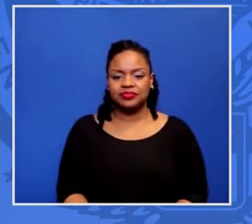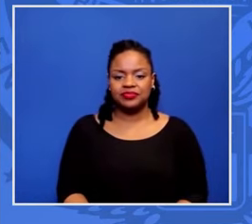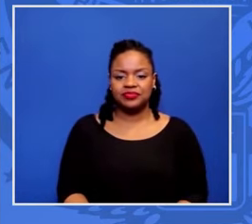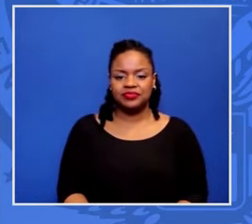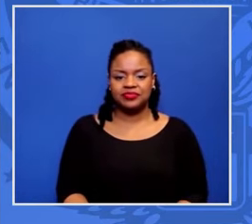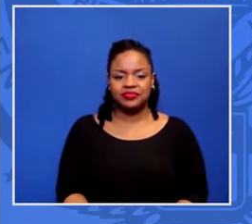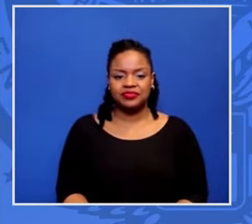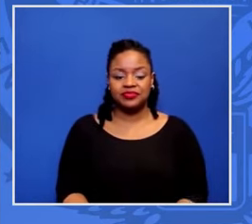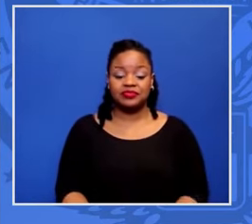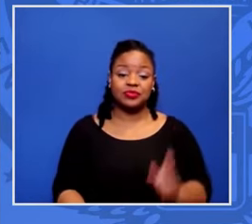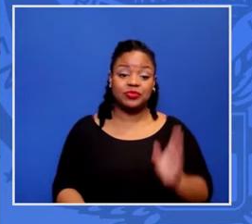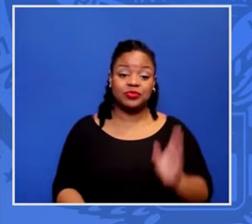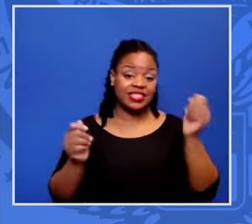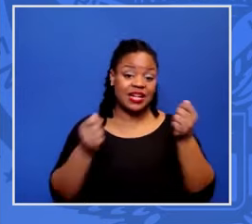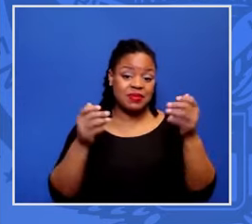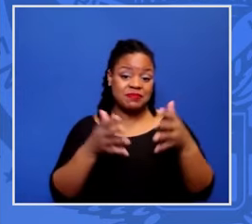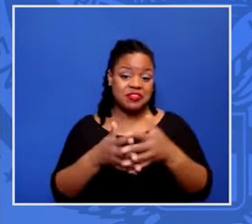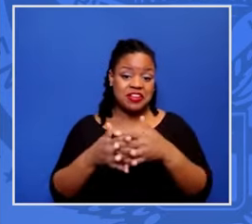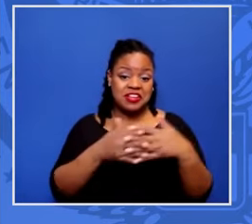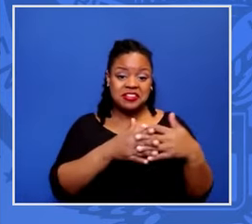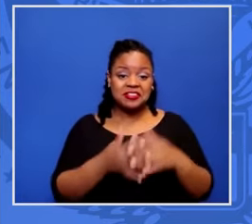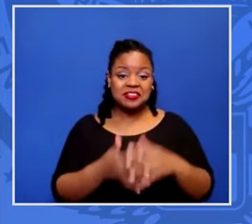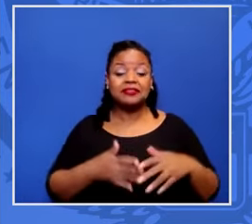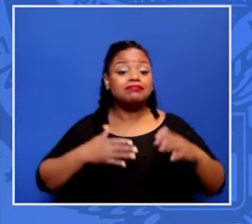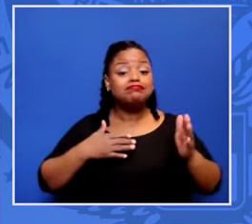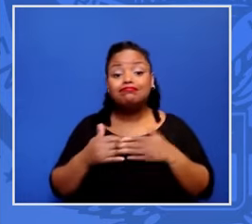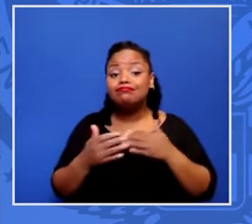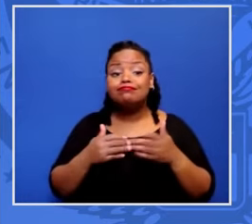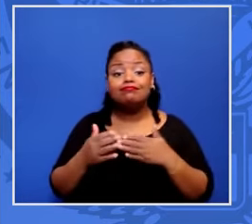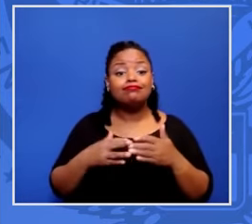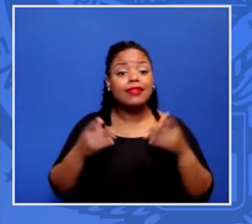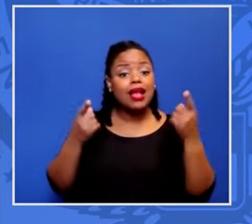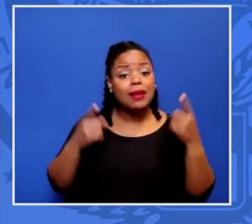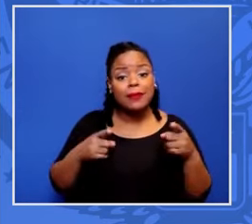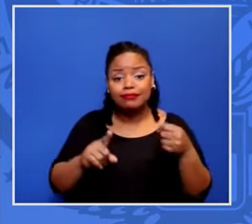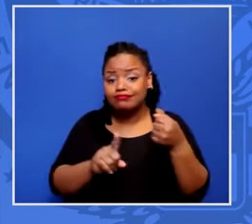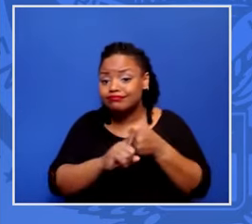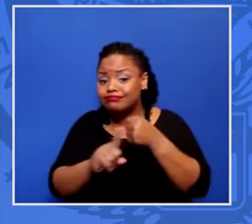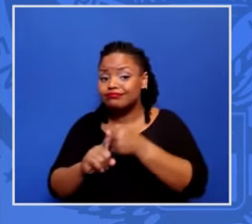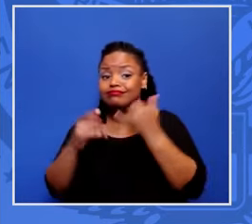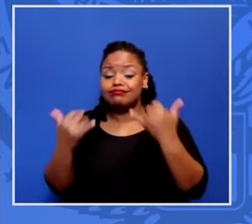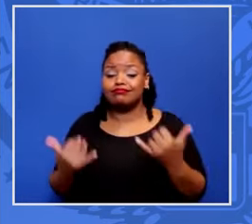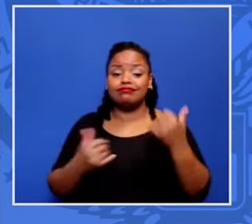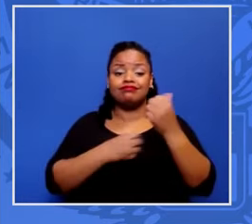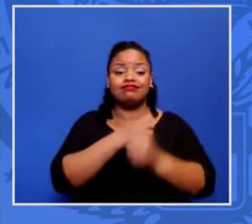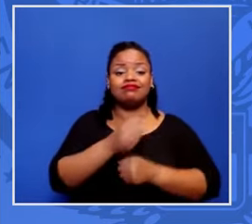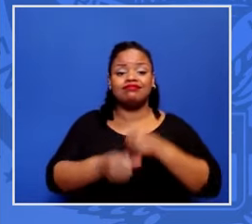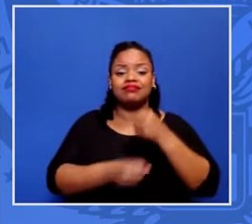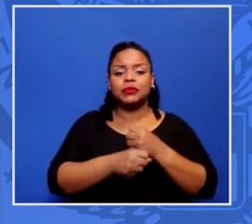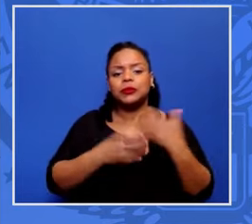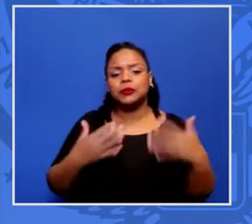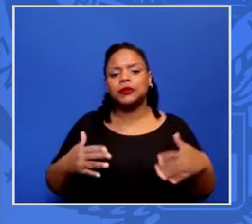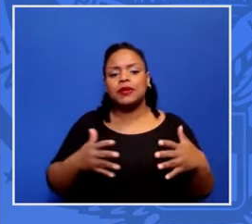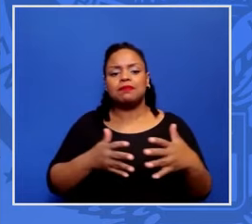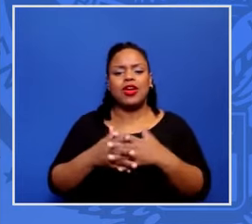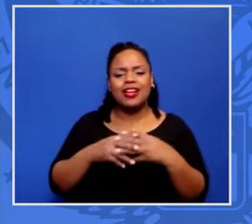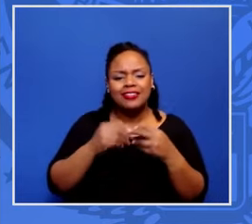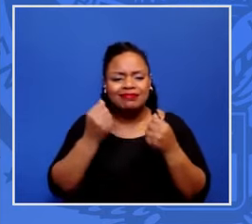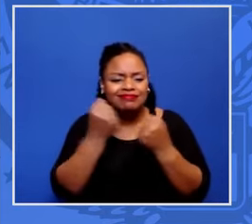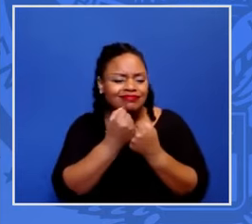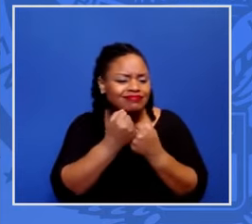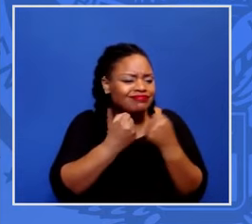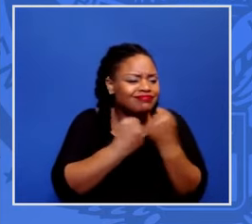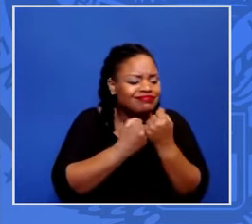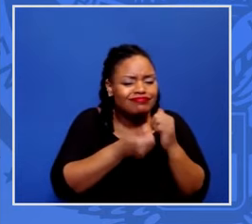Despite the obstacles of the past year, we've seen Americans support each other time and time again. Today's parade across America, a